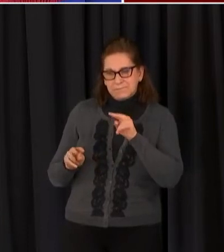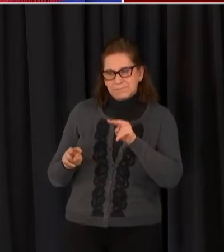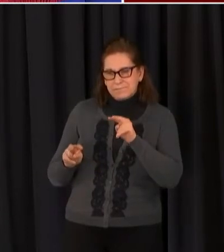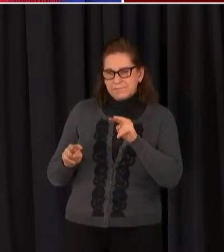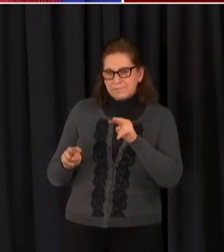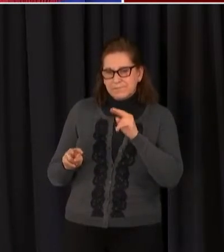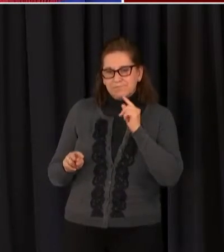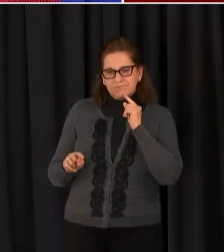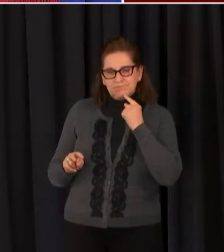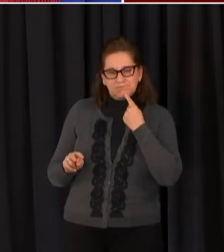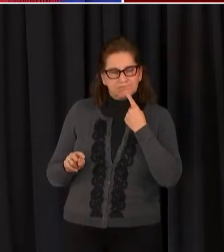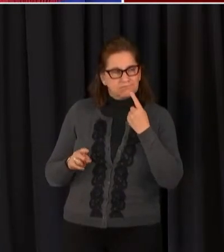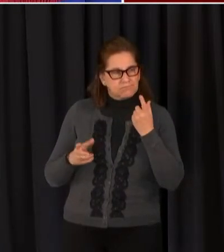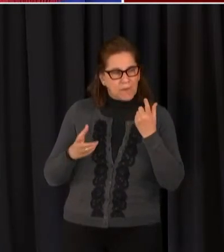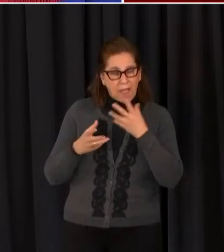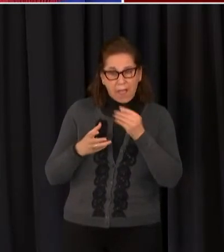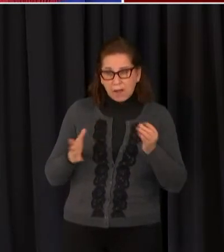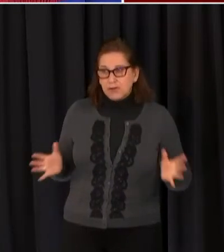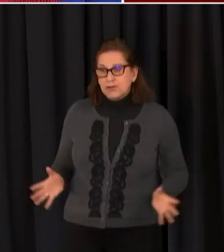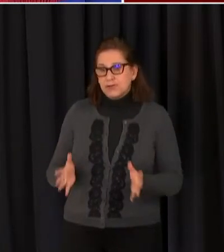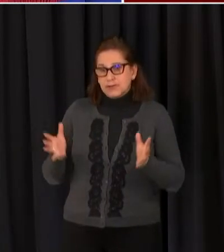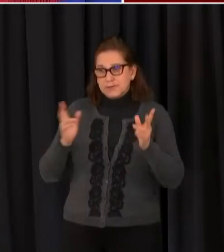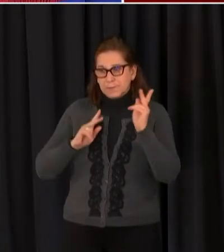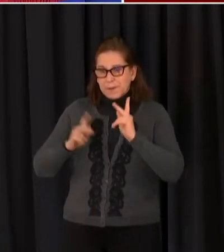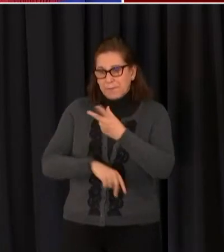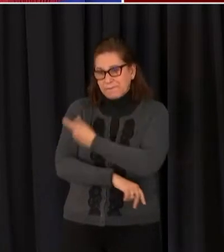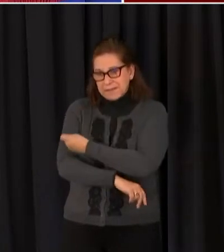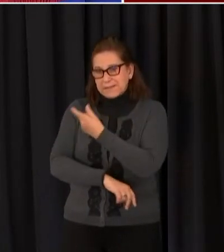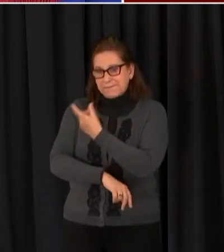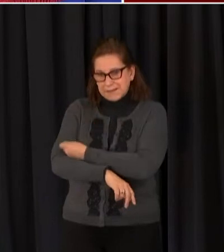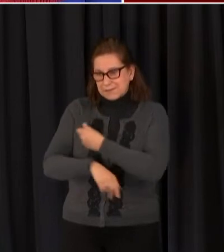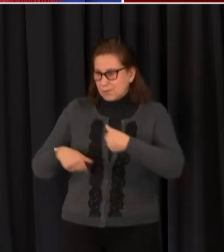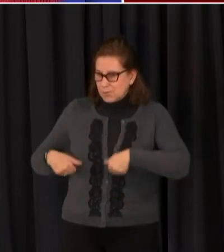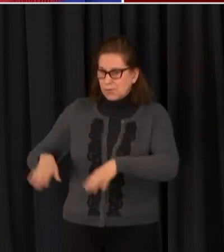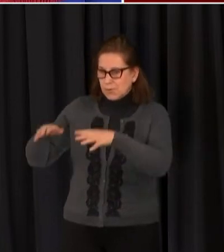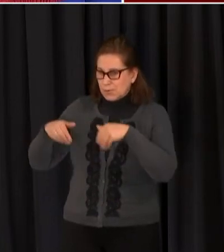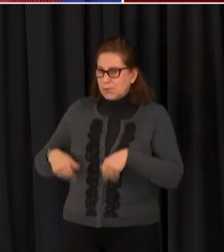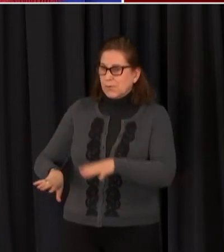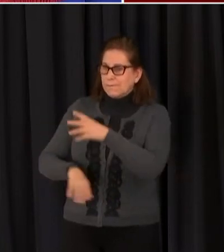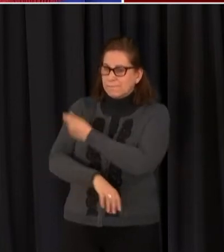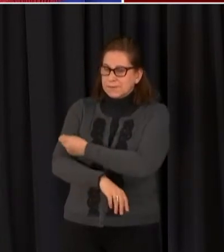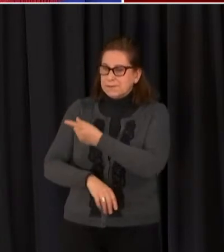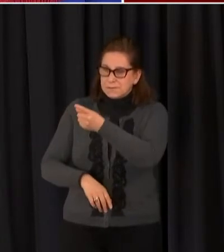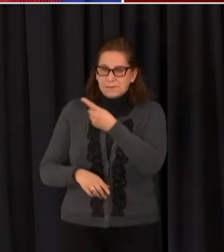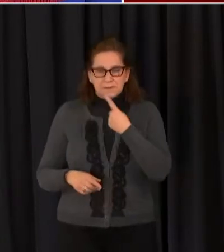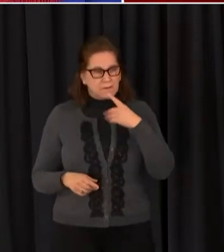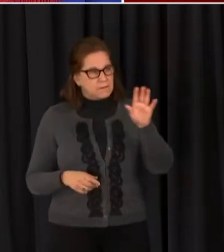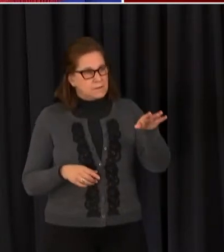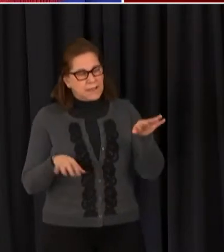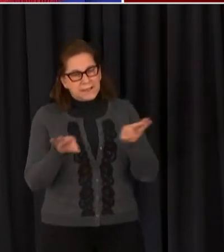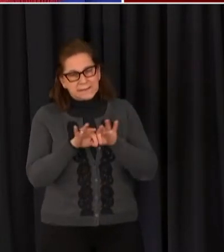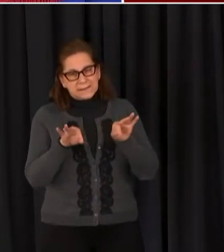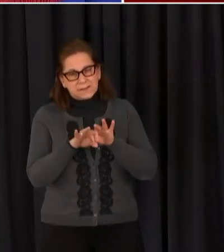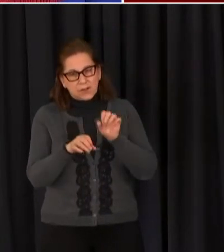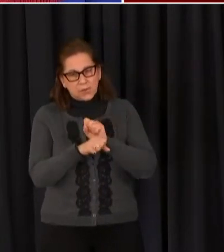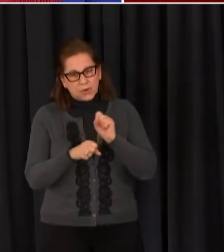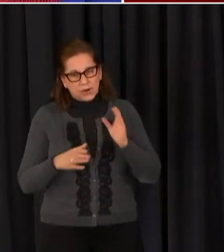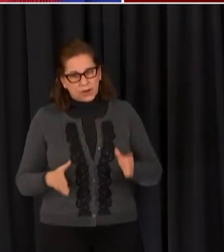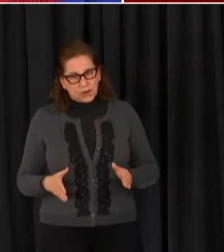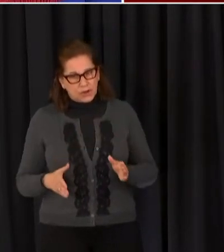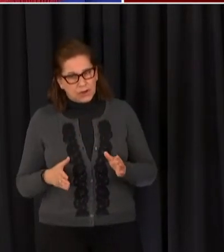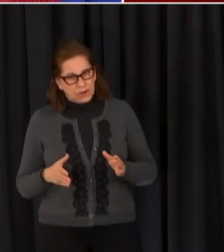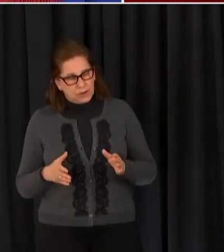get vaccinated. And then could I follow up on the essential workers, or the new the new phases the timeline that